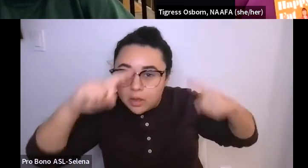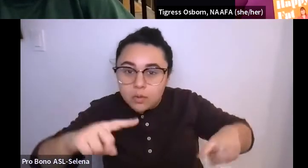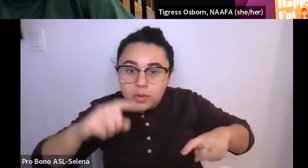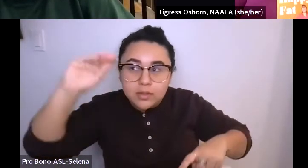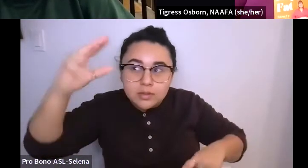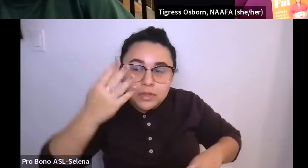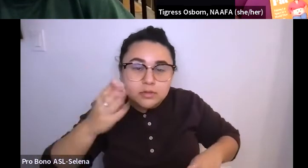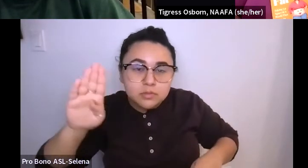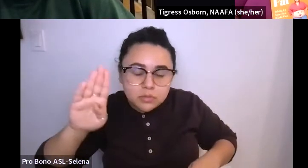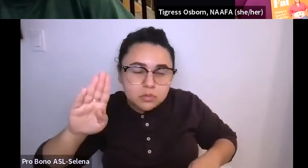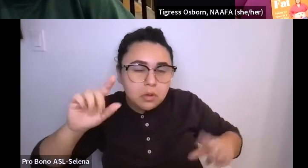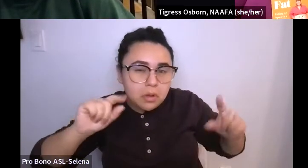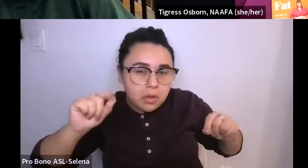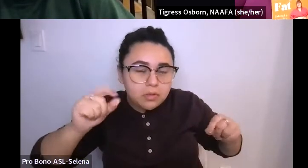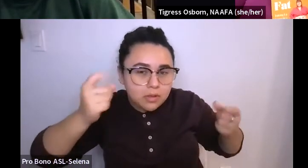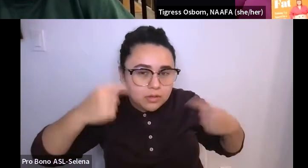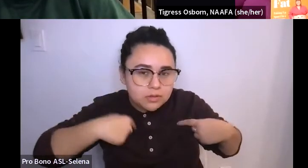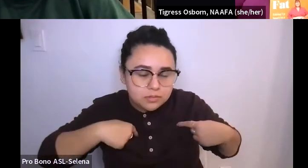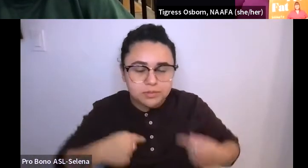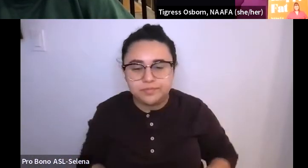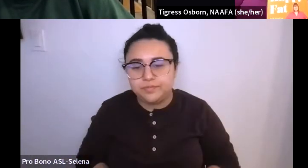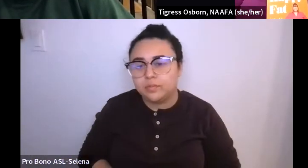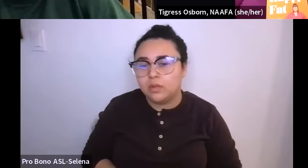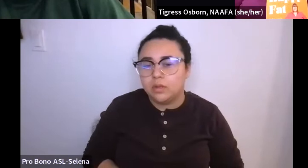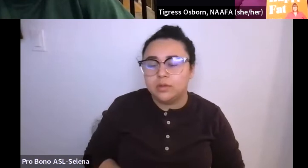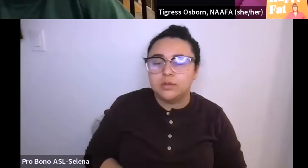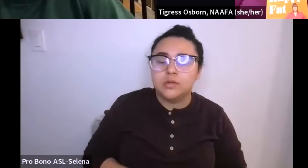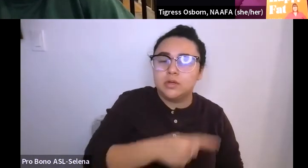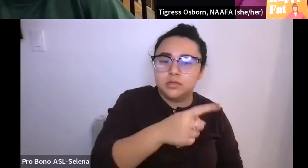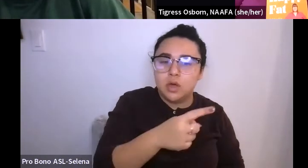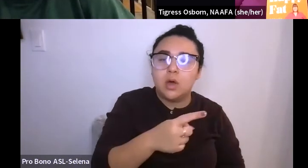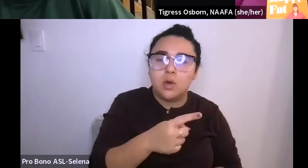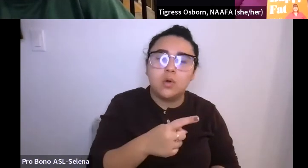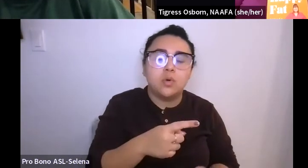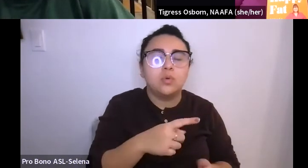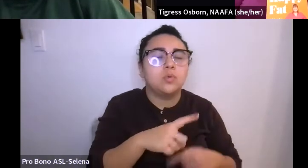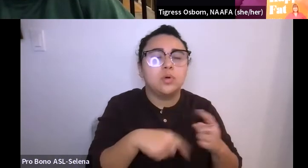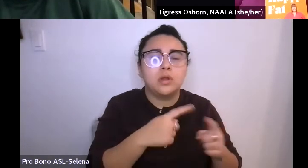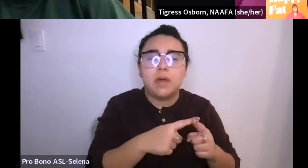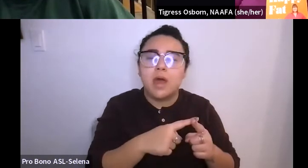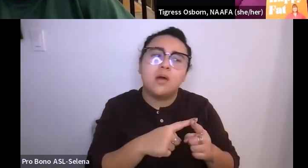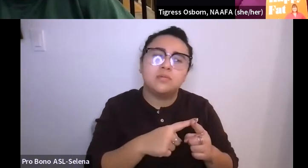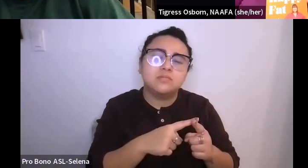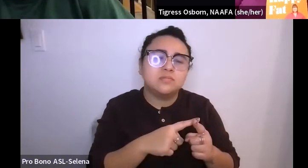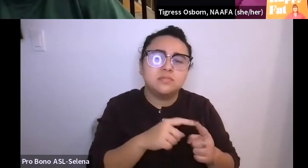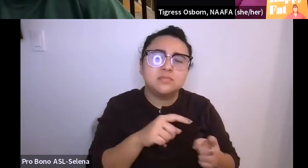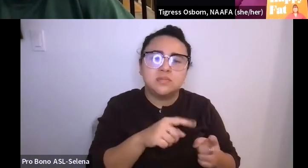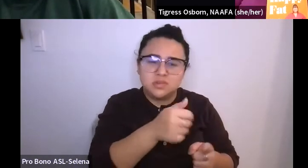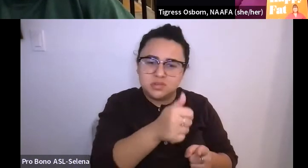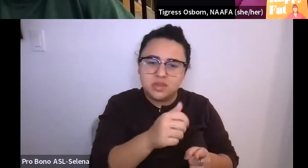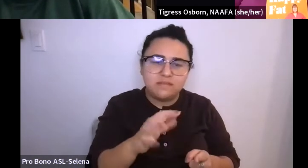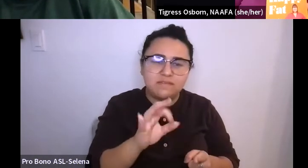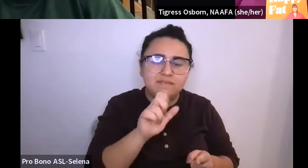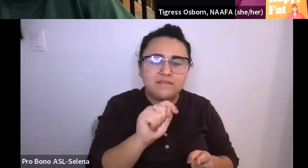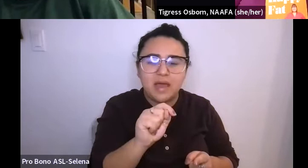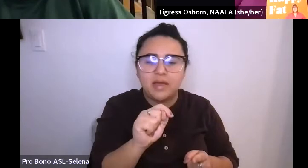of the things that's hard is like, in when we watch as an audience, when we watch comedians talk about their fat bodies, it is usually in that self-deprecating